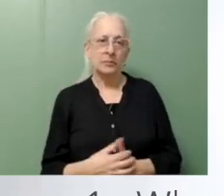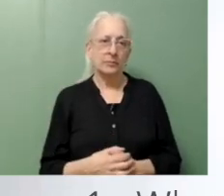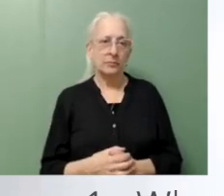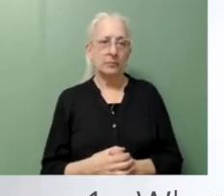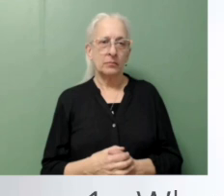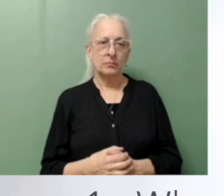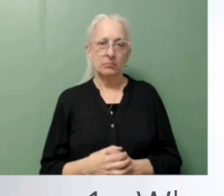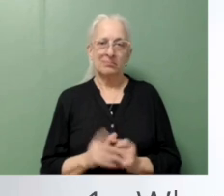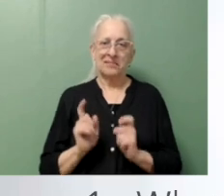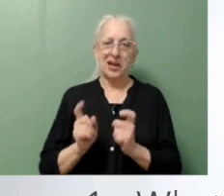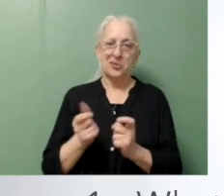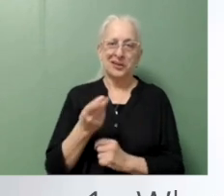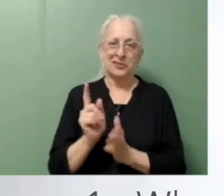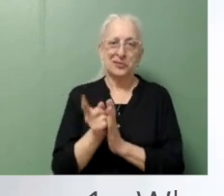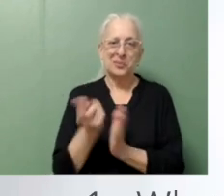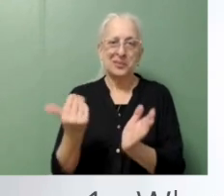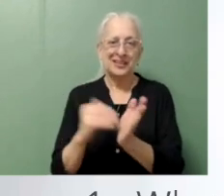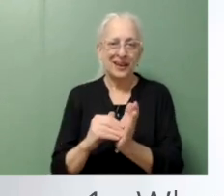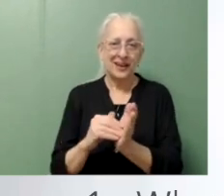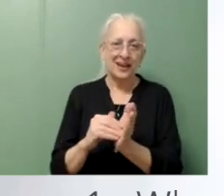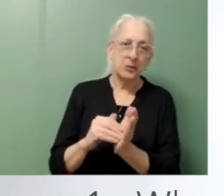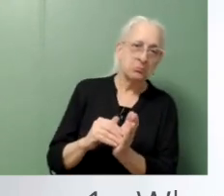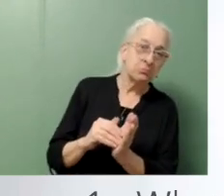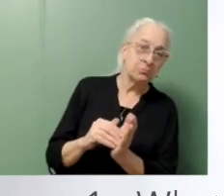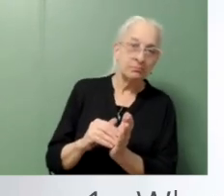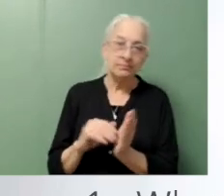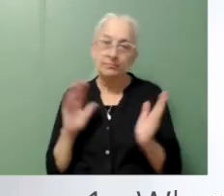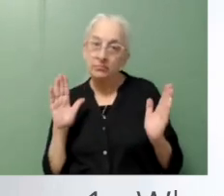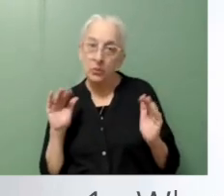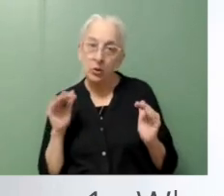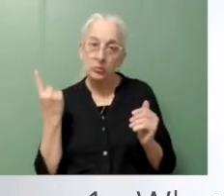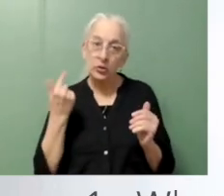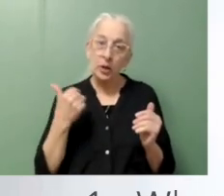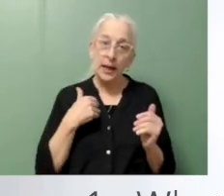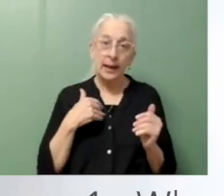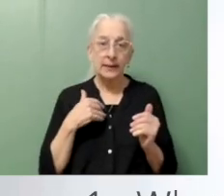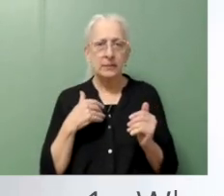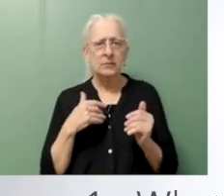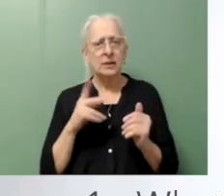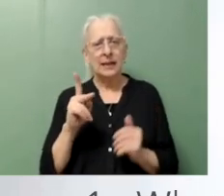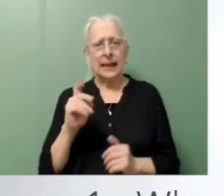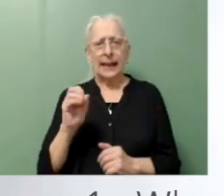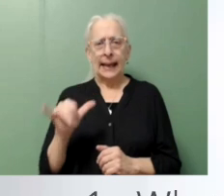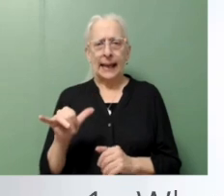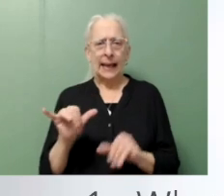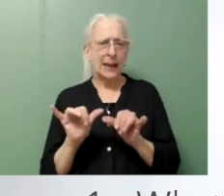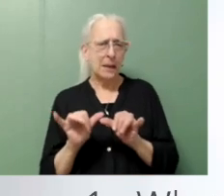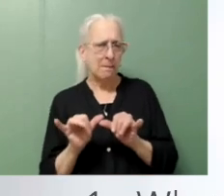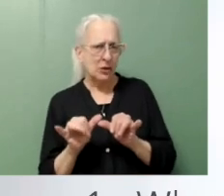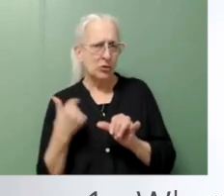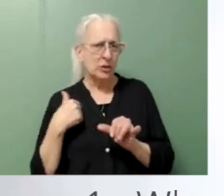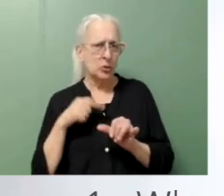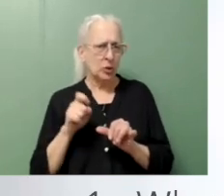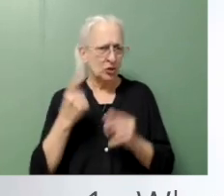Give a few moments to see if anyone has any sort of key metrics that we should look into,